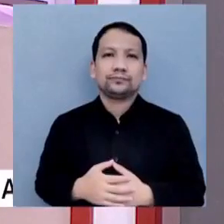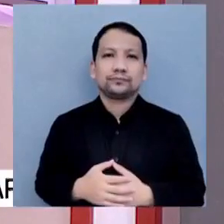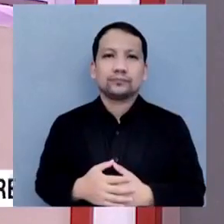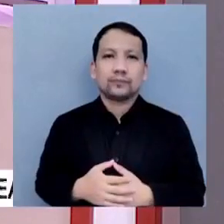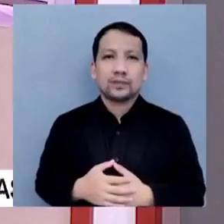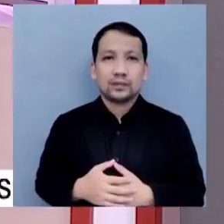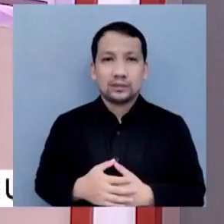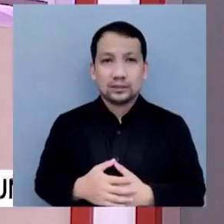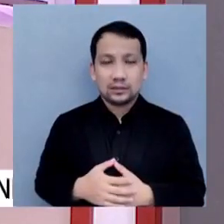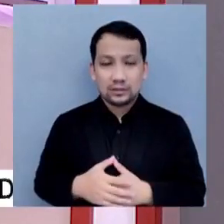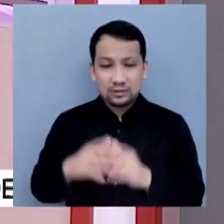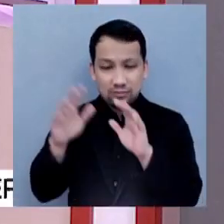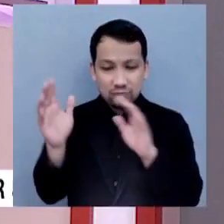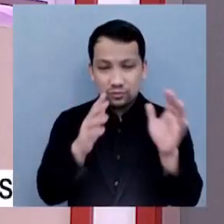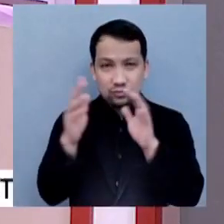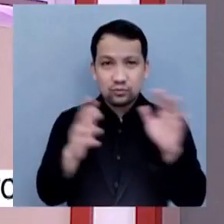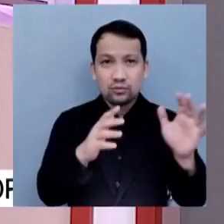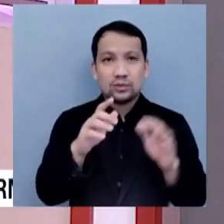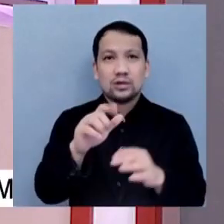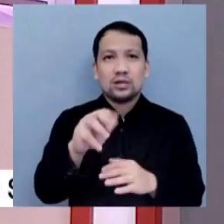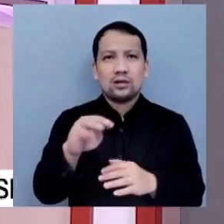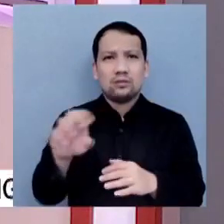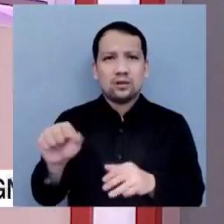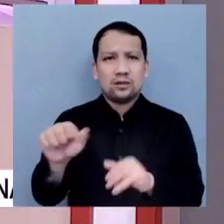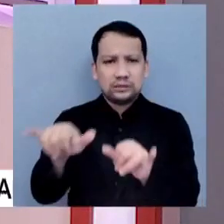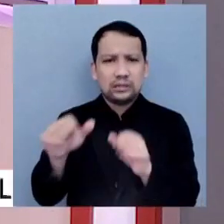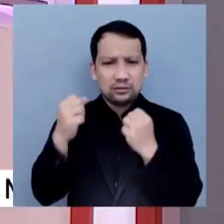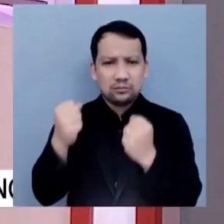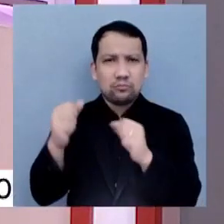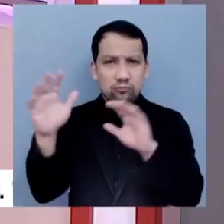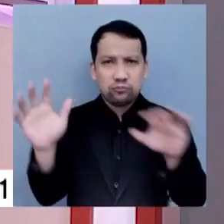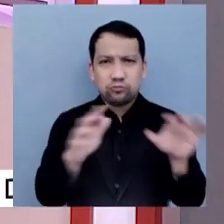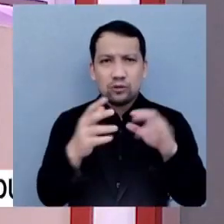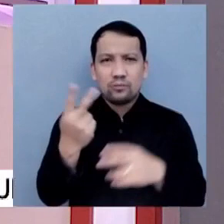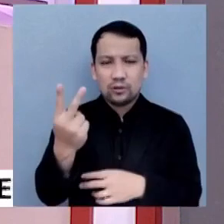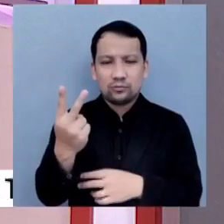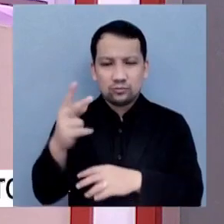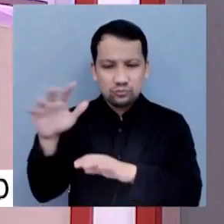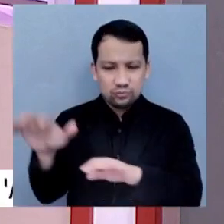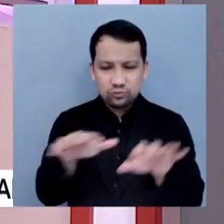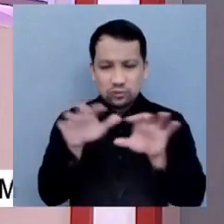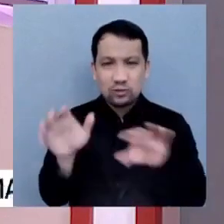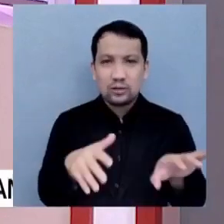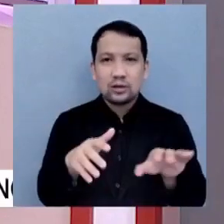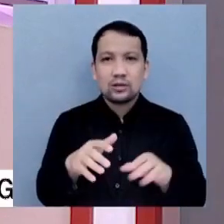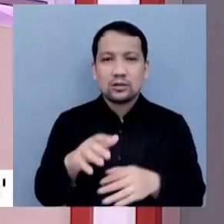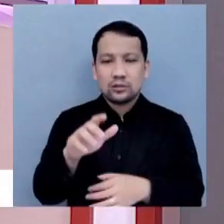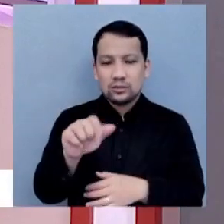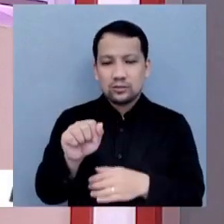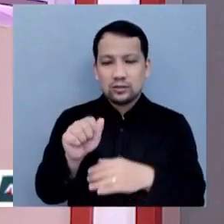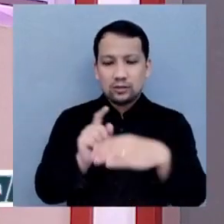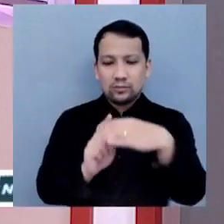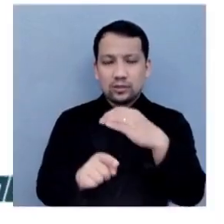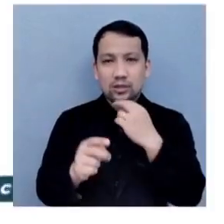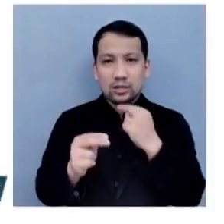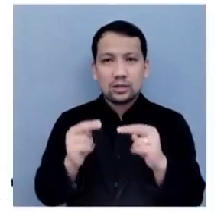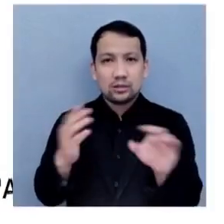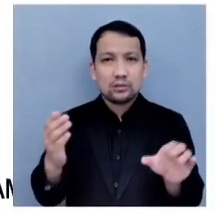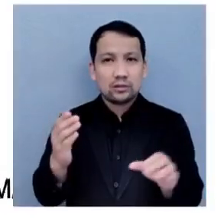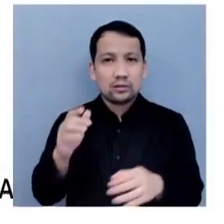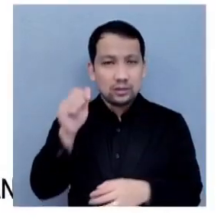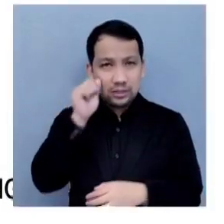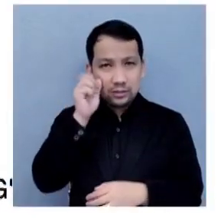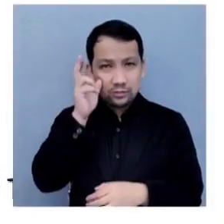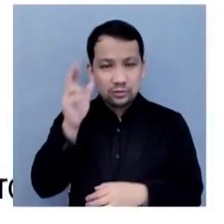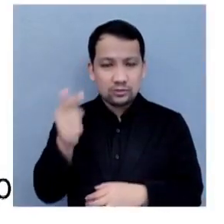Well, tropical depression Amang maintains its strength even after making two landfalls. Let's get more details now from ABS-CBN resident meteorologist Ariel